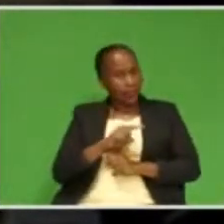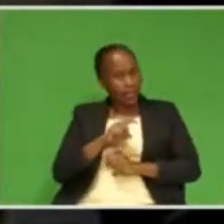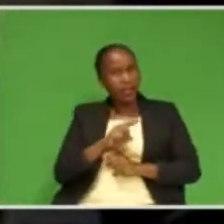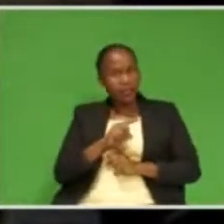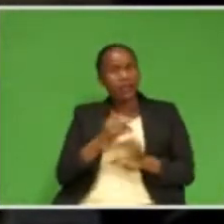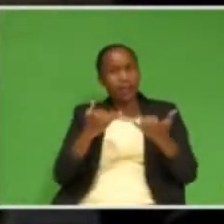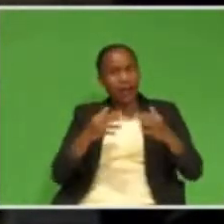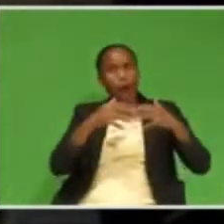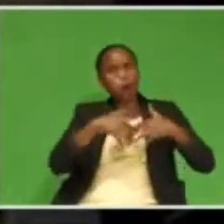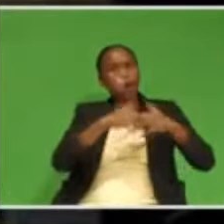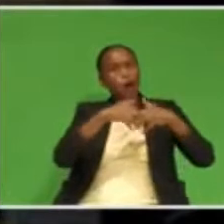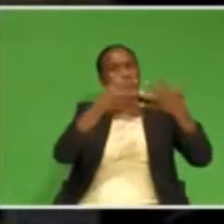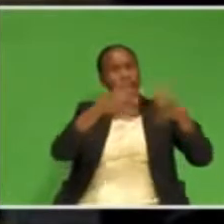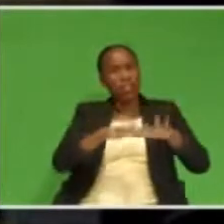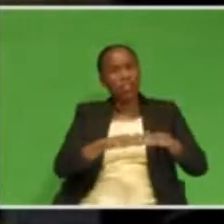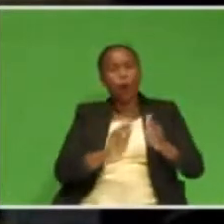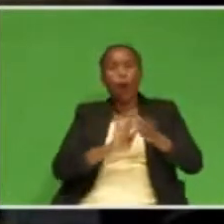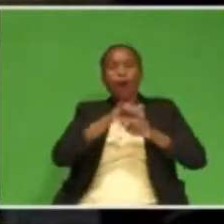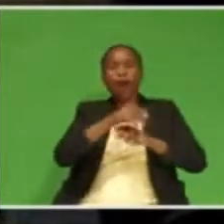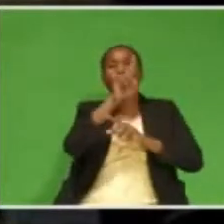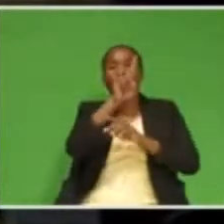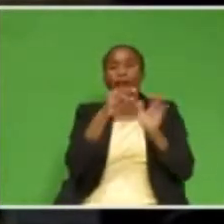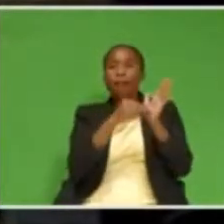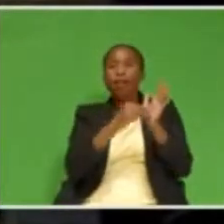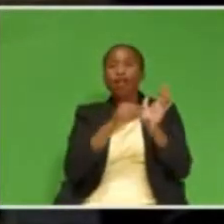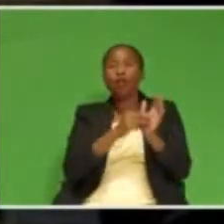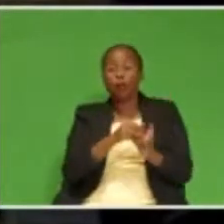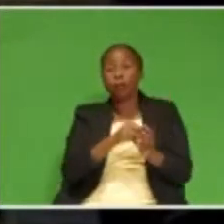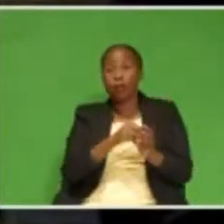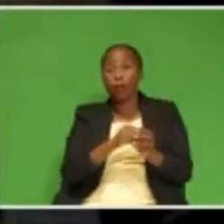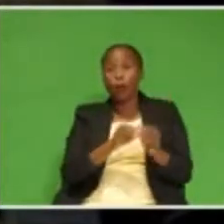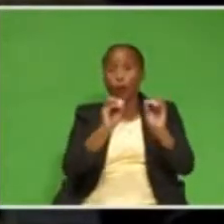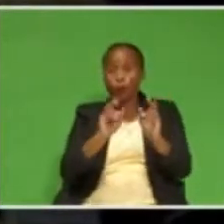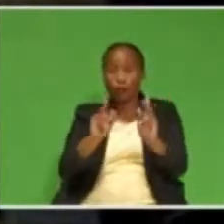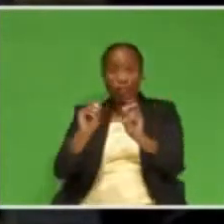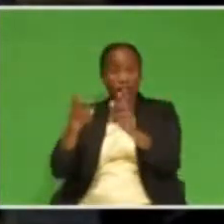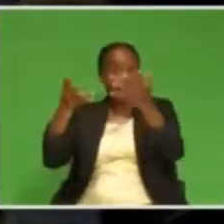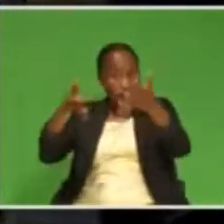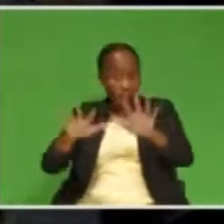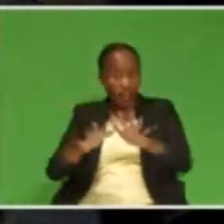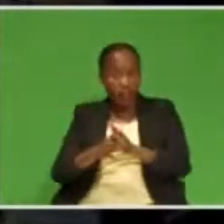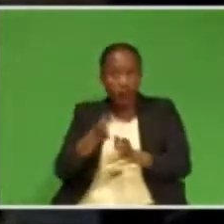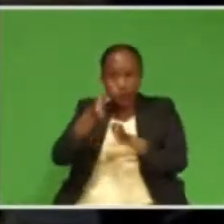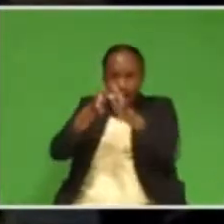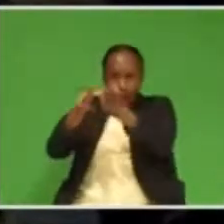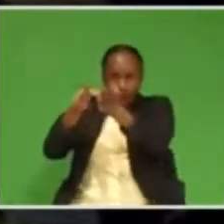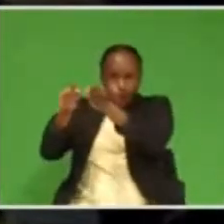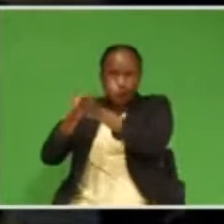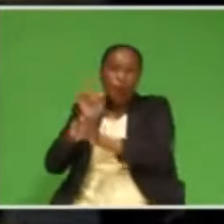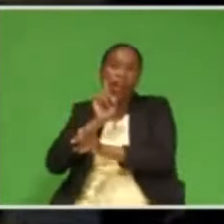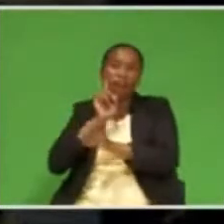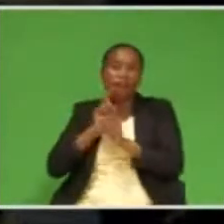created over 1 million opportunities, reaching every province and district in our